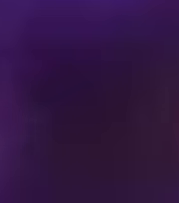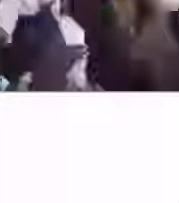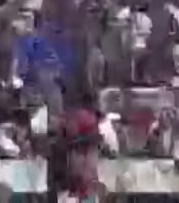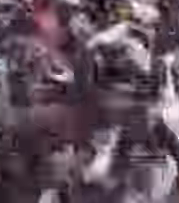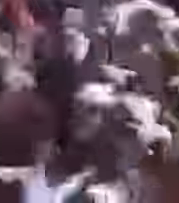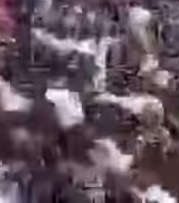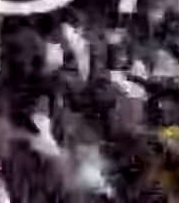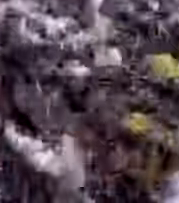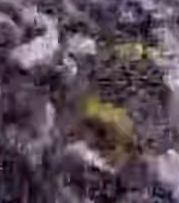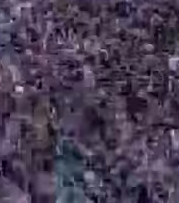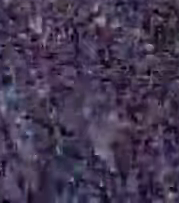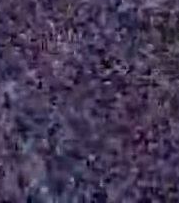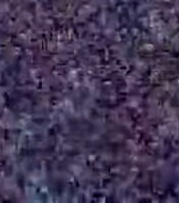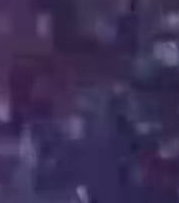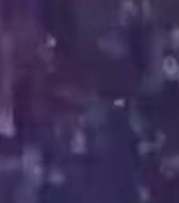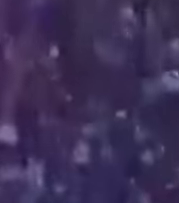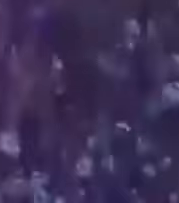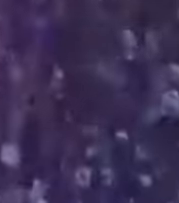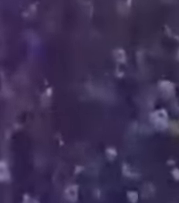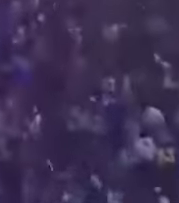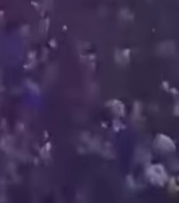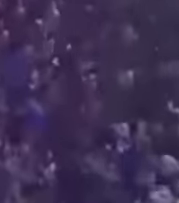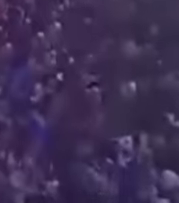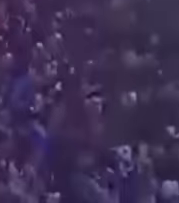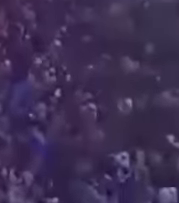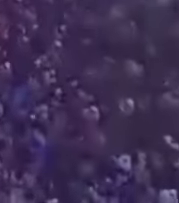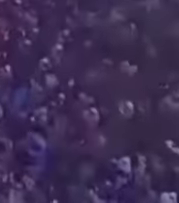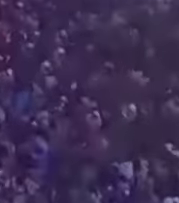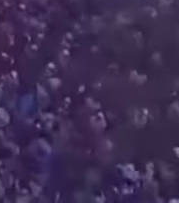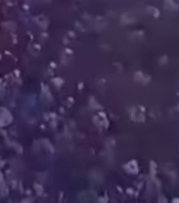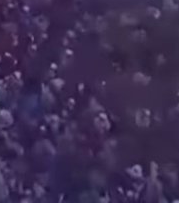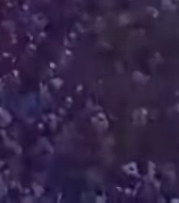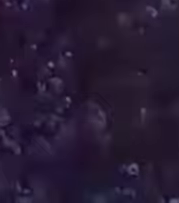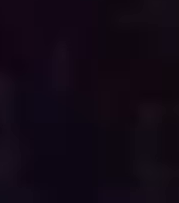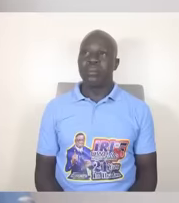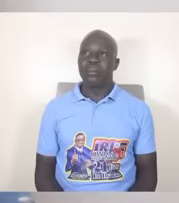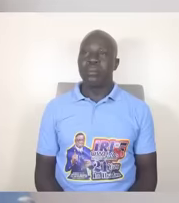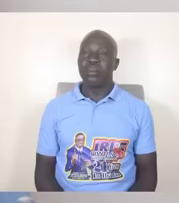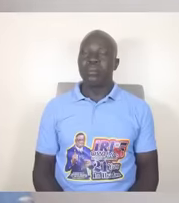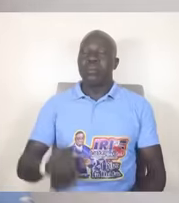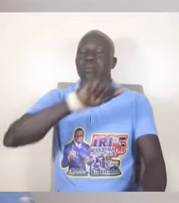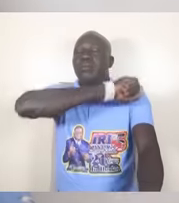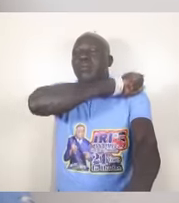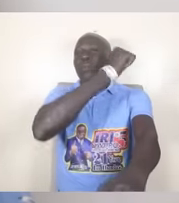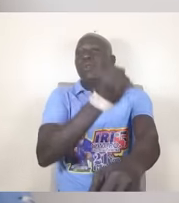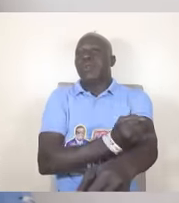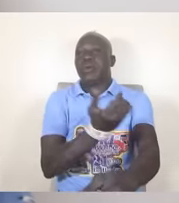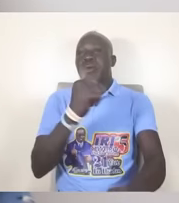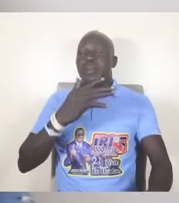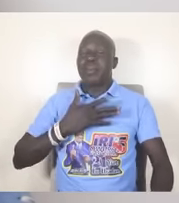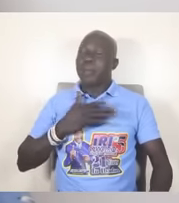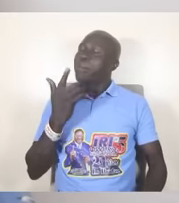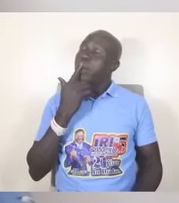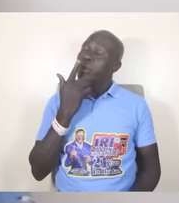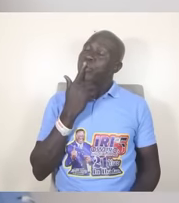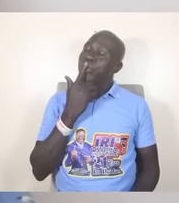taiwo ati bebe lo Jesu retire Jajo pade nebe I said to you, no, me daddy. Authority comes